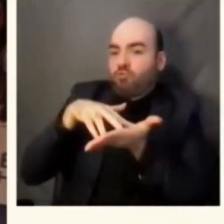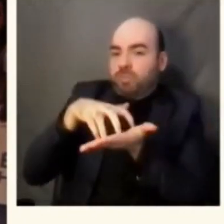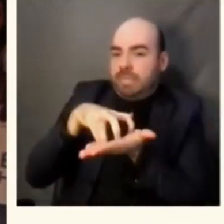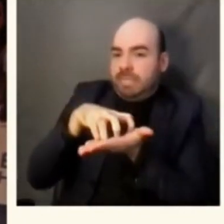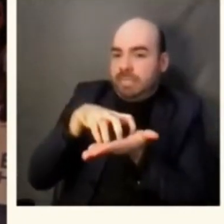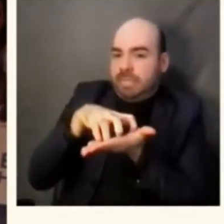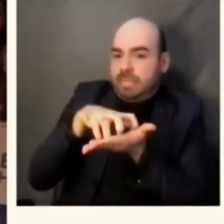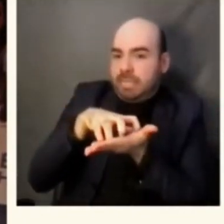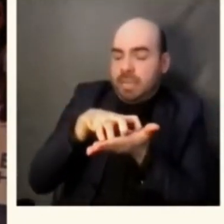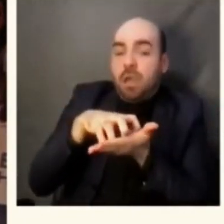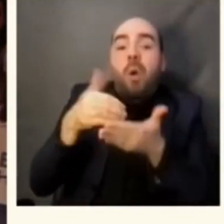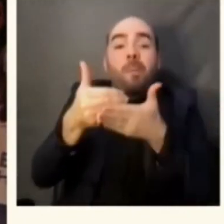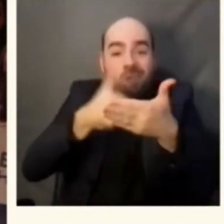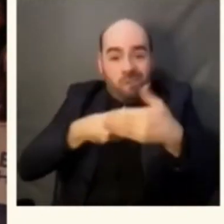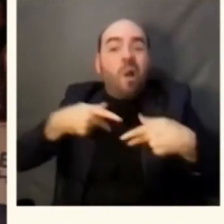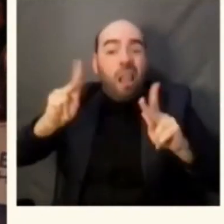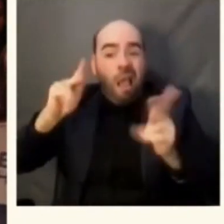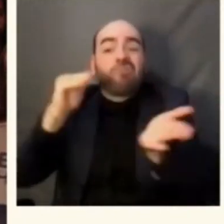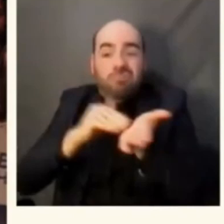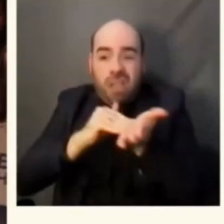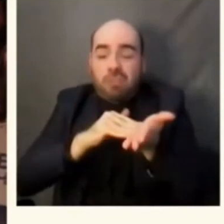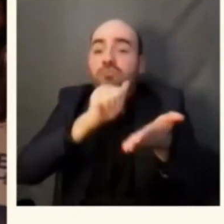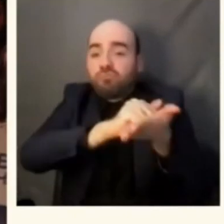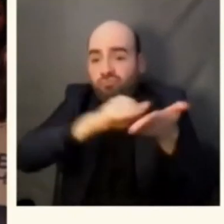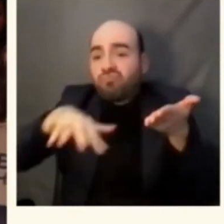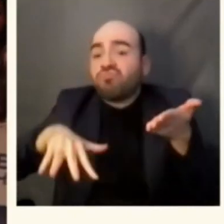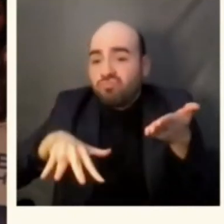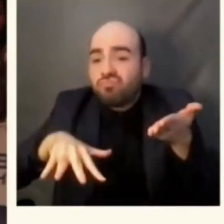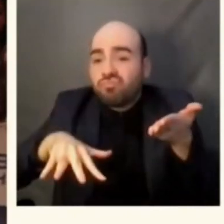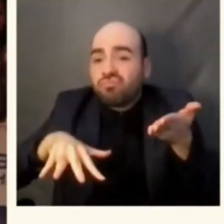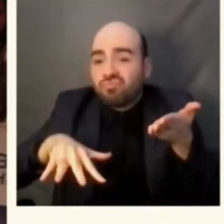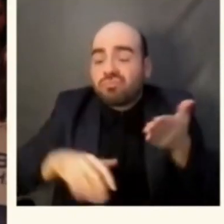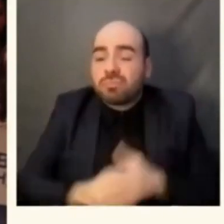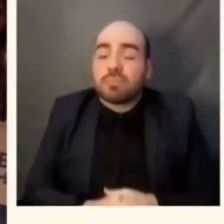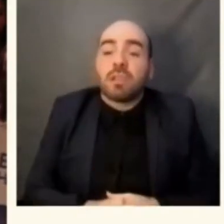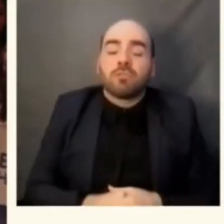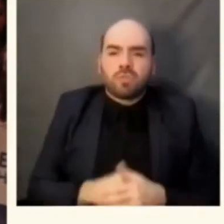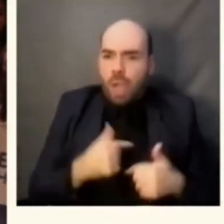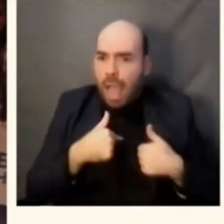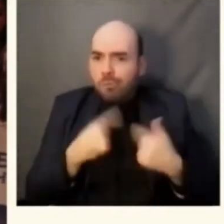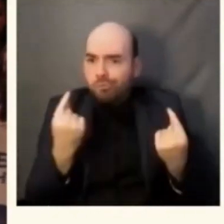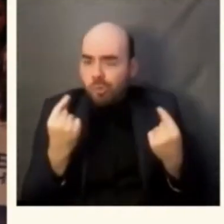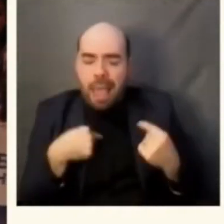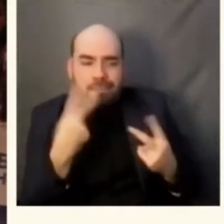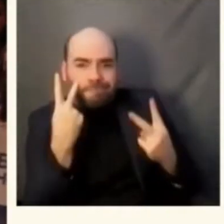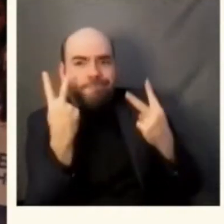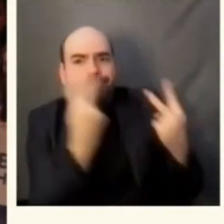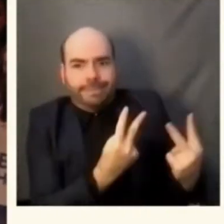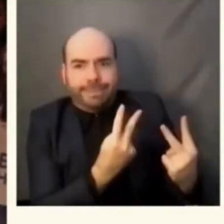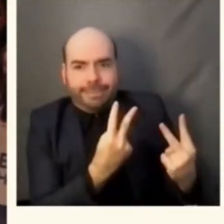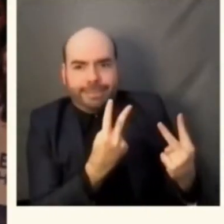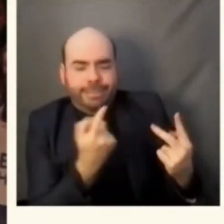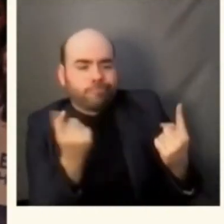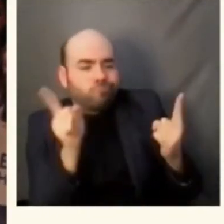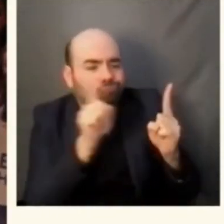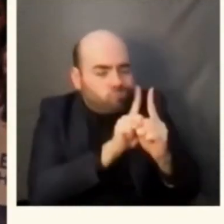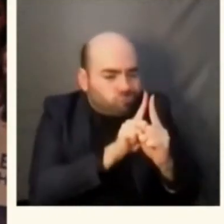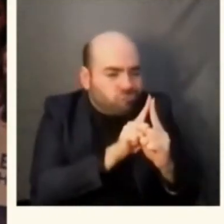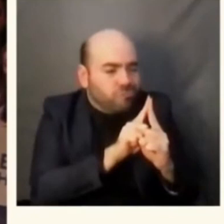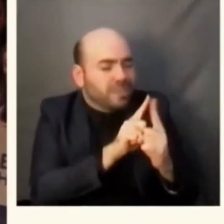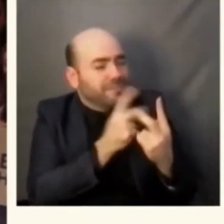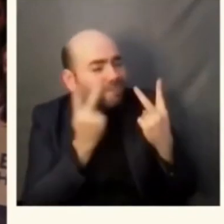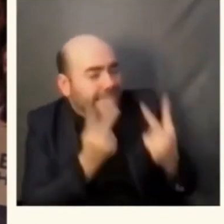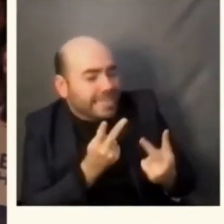would perform the procedure. So I went to see her in the hospital, and then I cried the entire